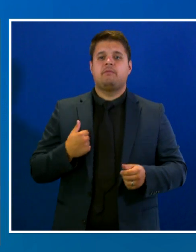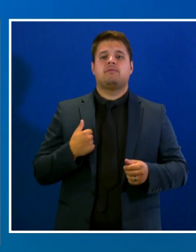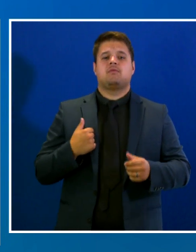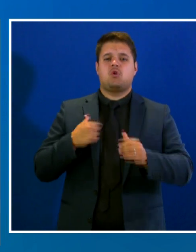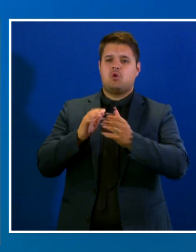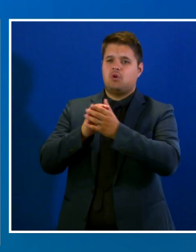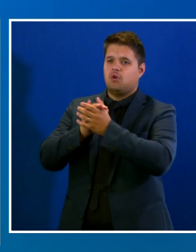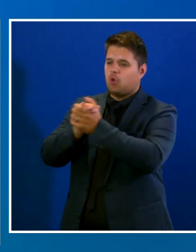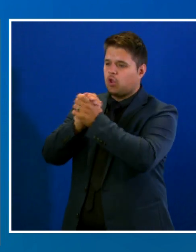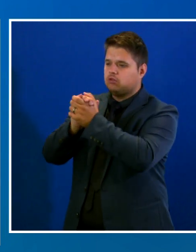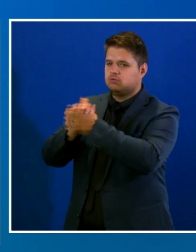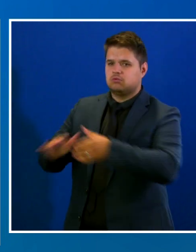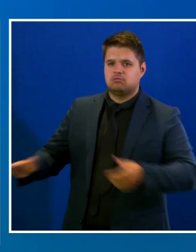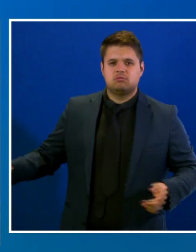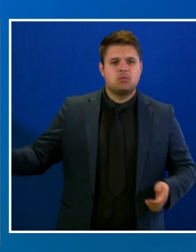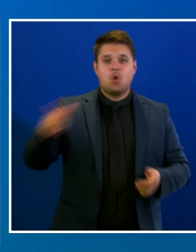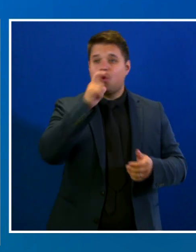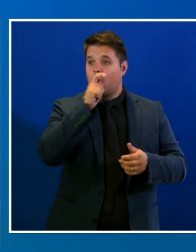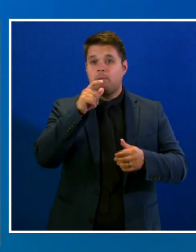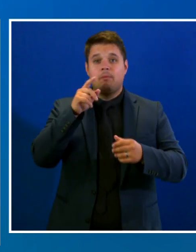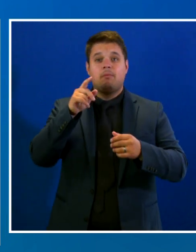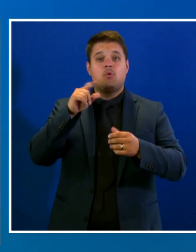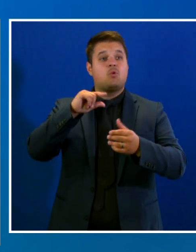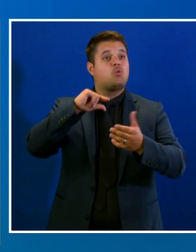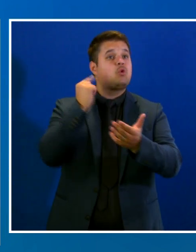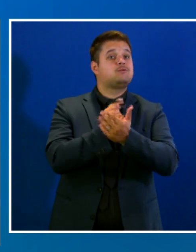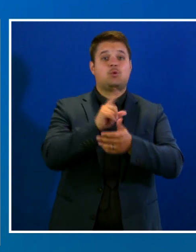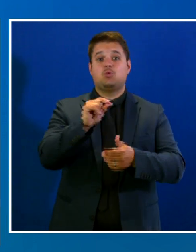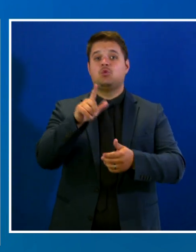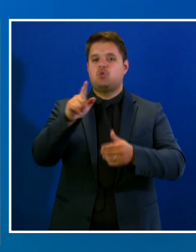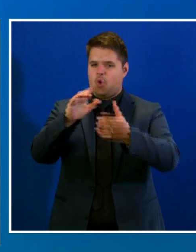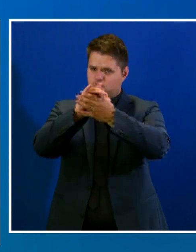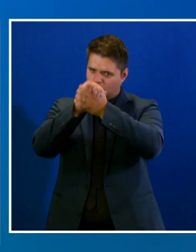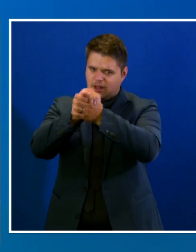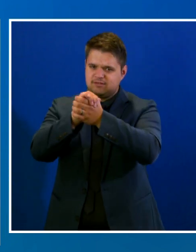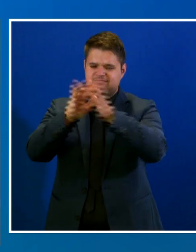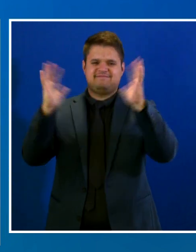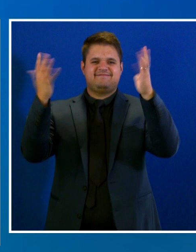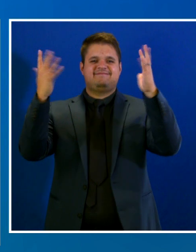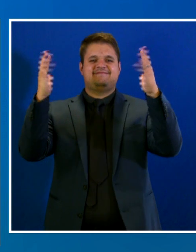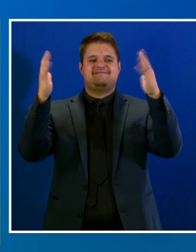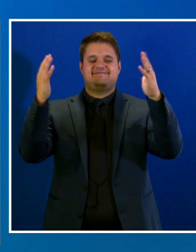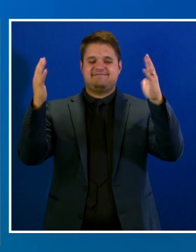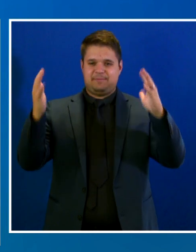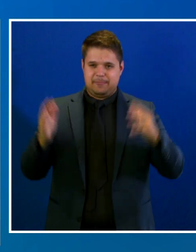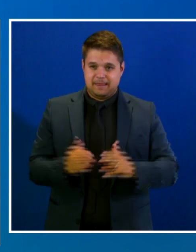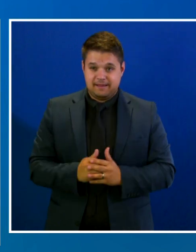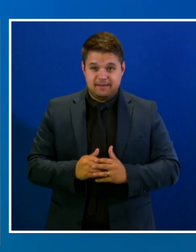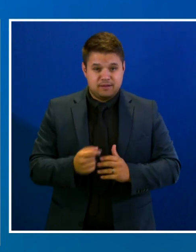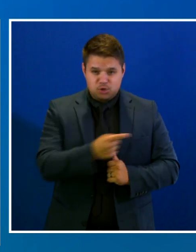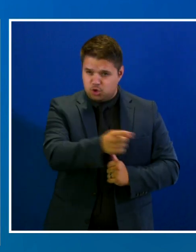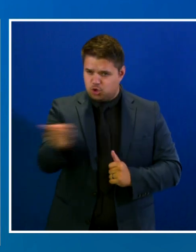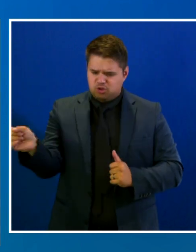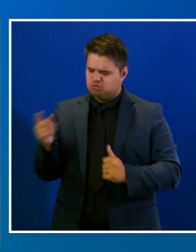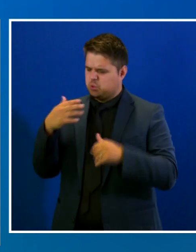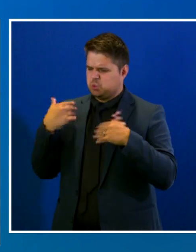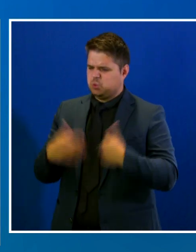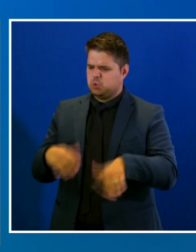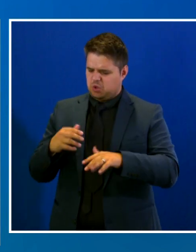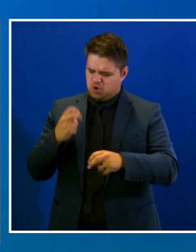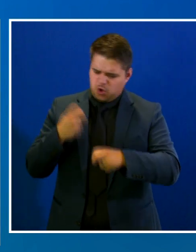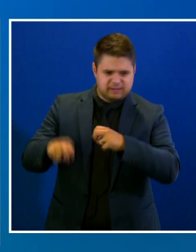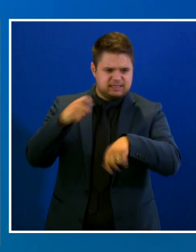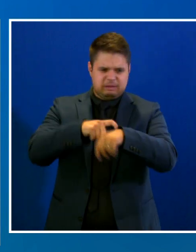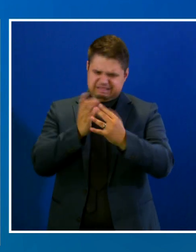2021. Your efforts to complete your education and earn your degrees, despite the countless hurdles